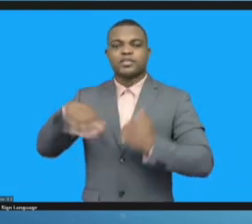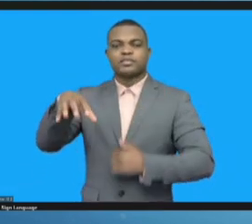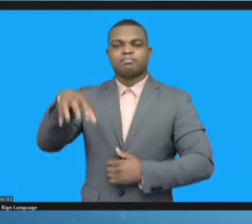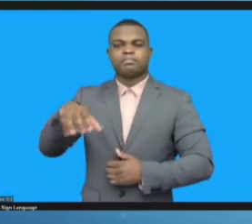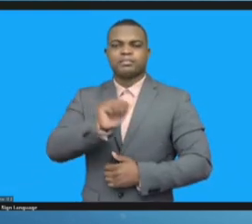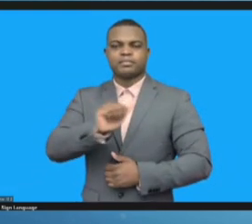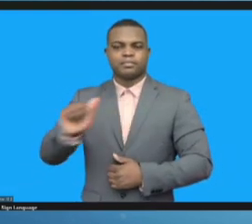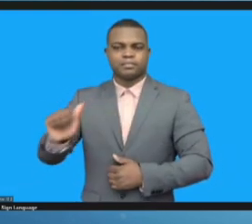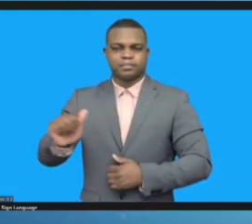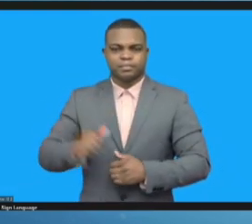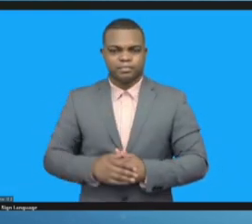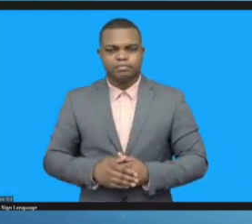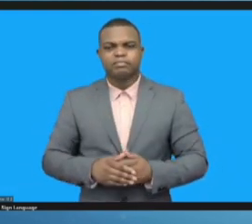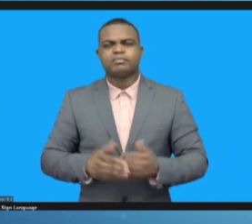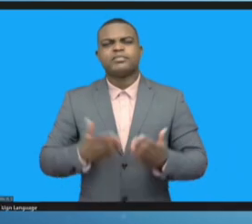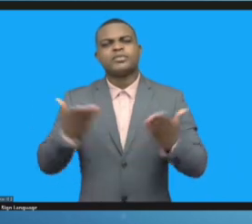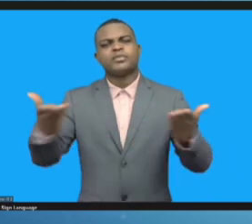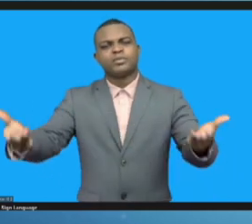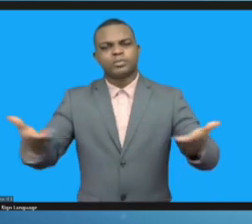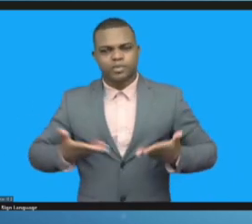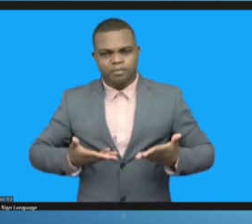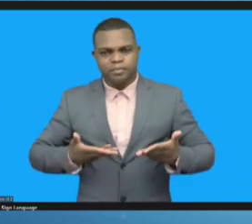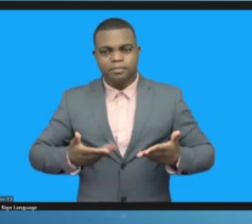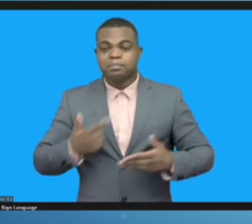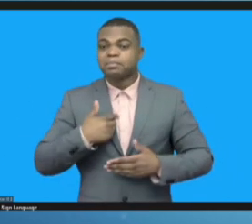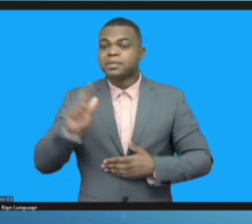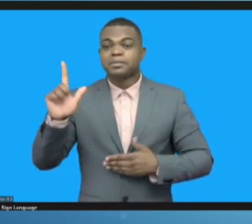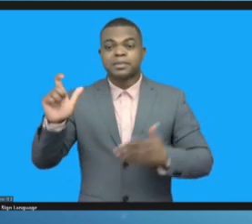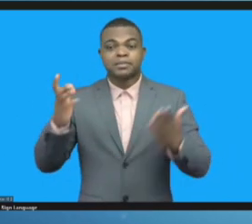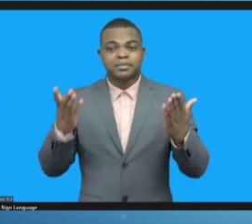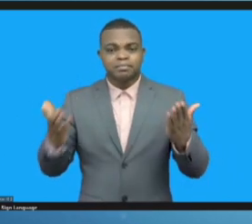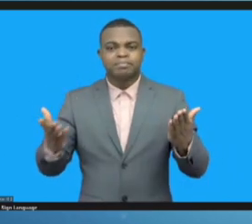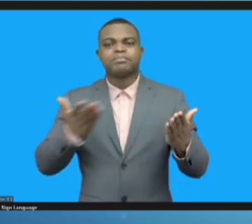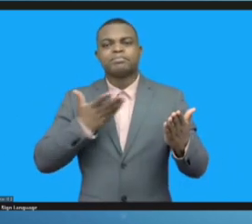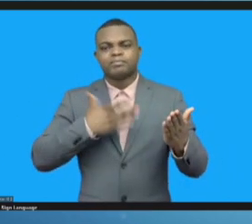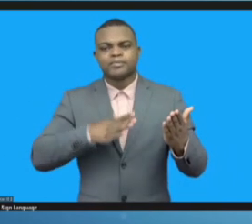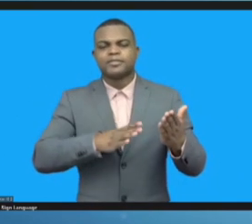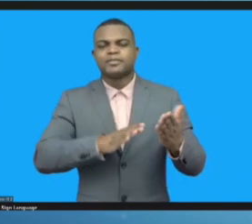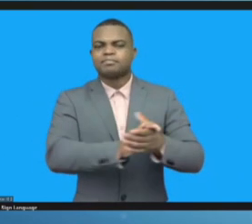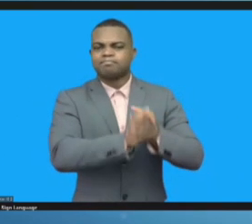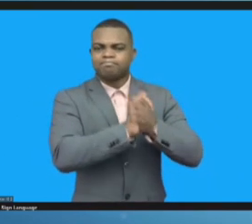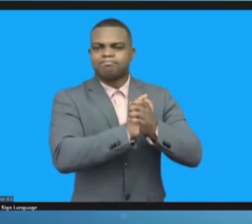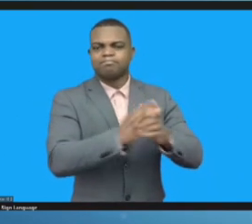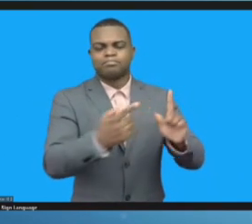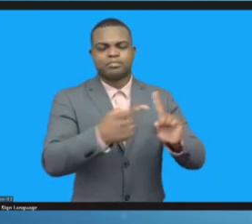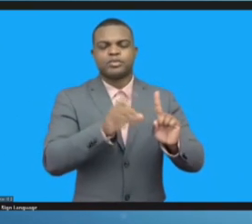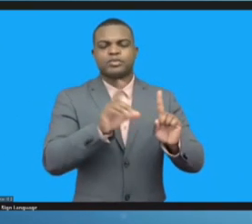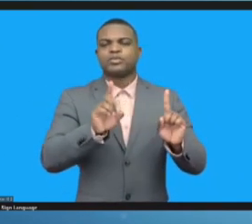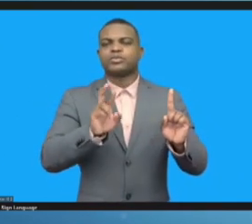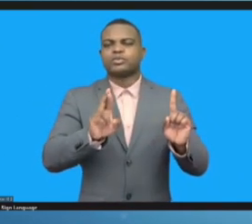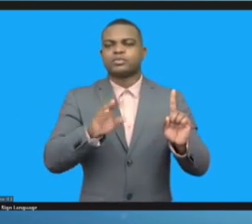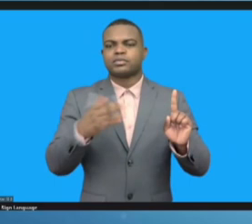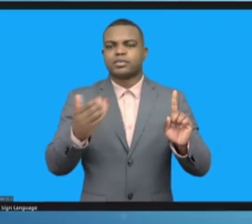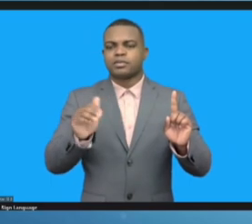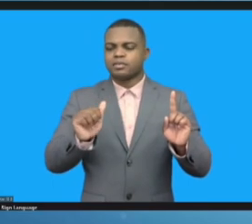of Ethiopia for hosting this important event on African soil for the second time in the history of the